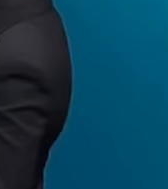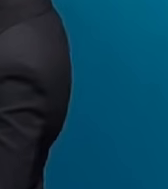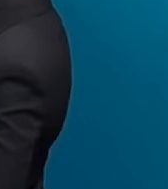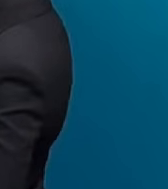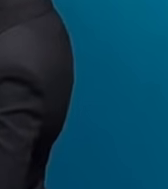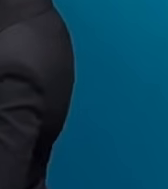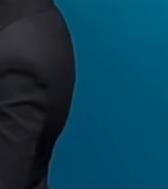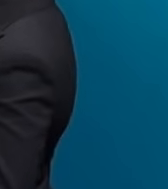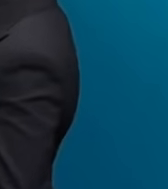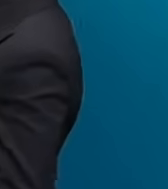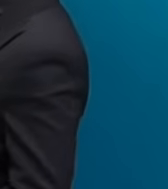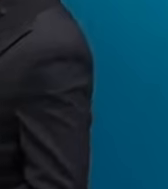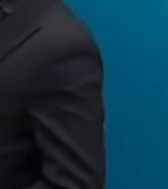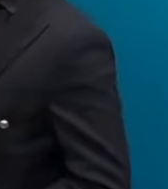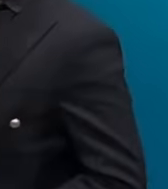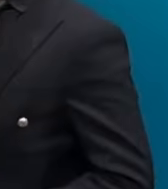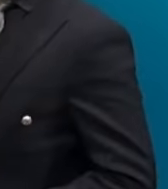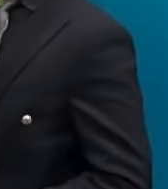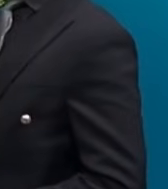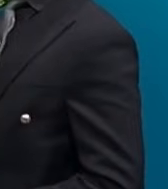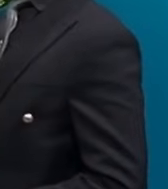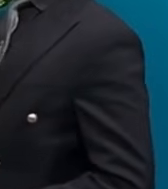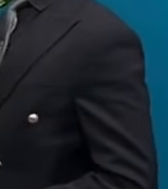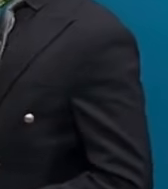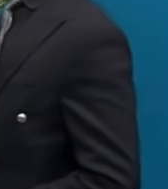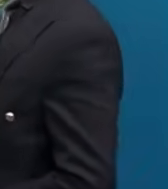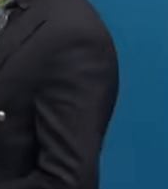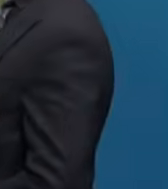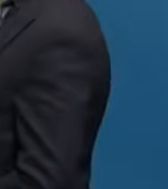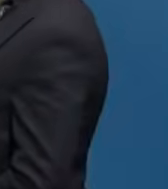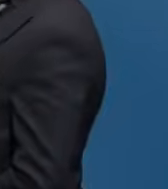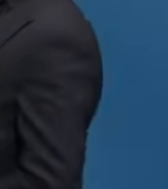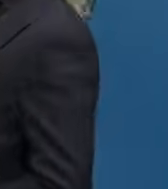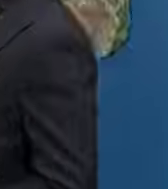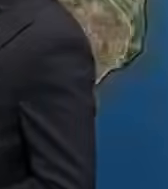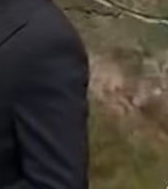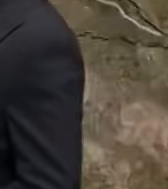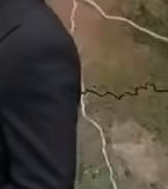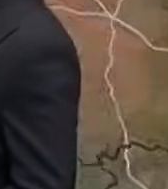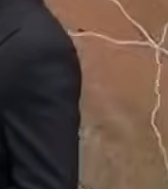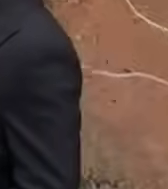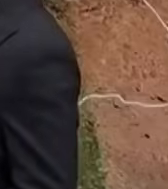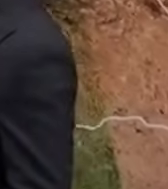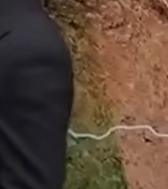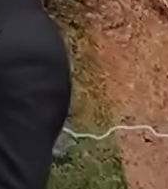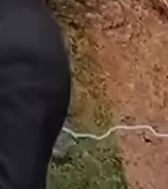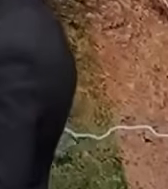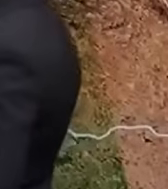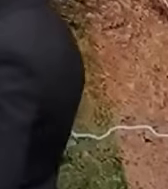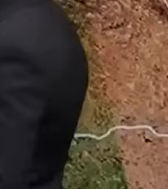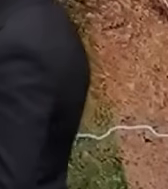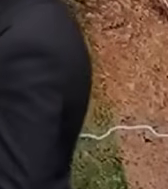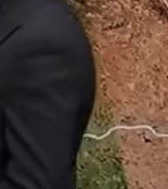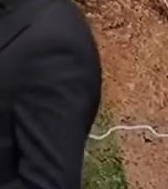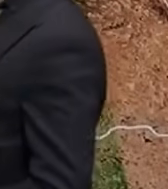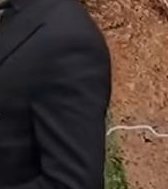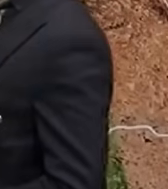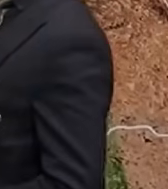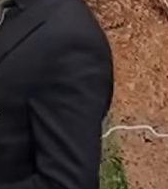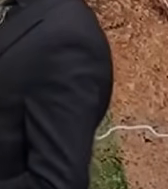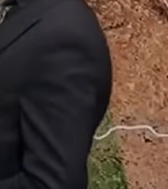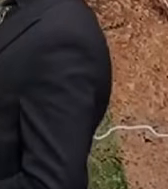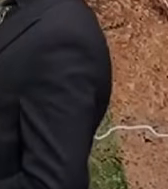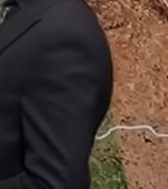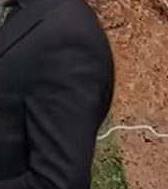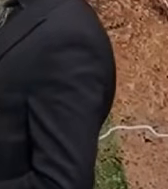State le dikarolo tše dingwe tša province ya Northwest le ka mono Gauteng gomme digrata tša ditemperature tša rena ka go rialo di tla rotogela